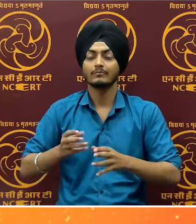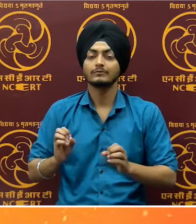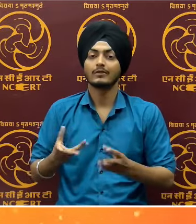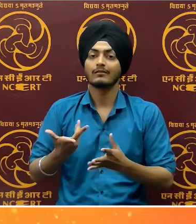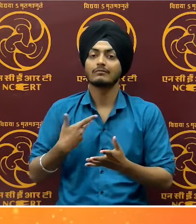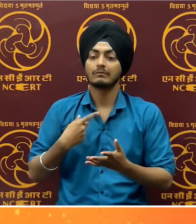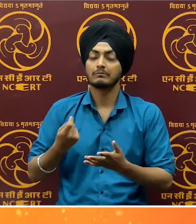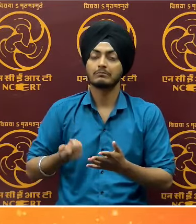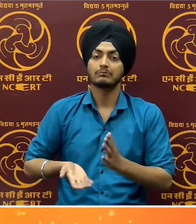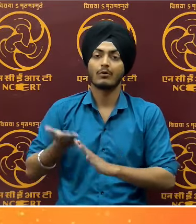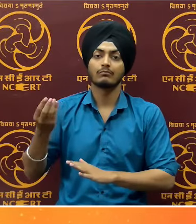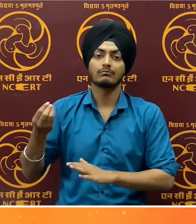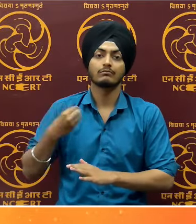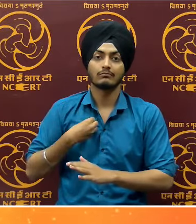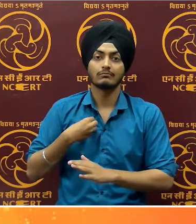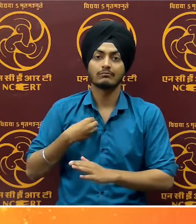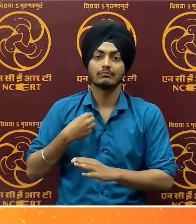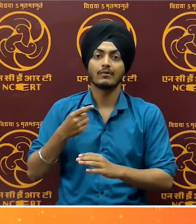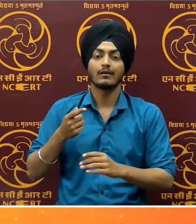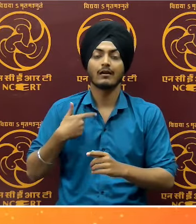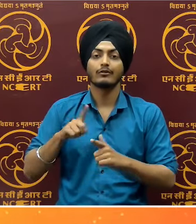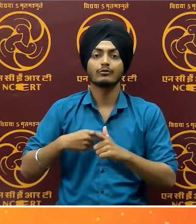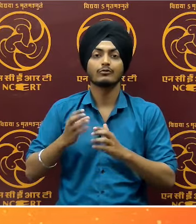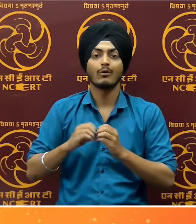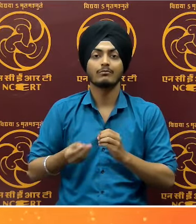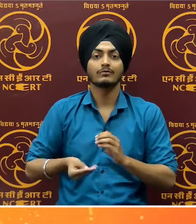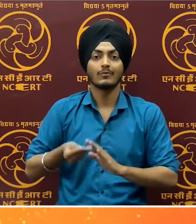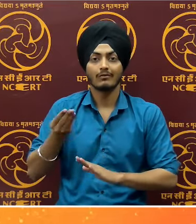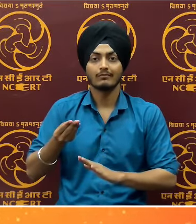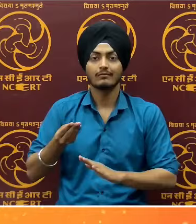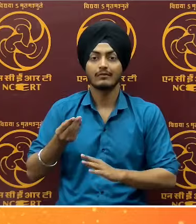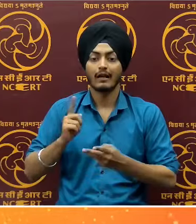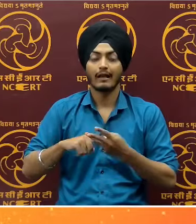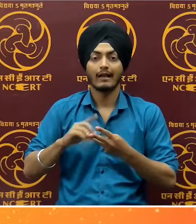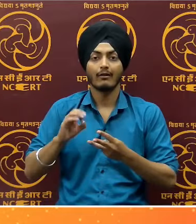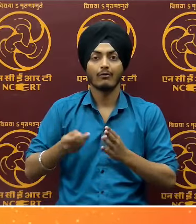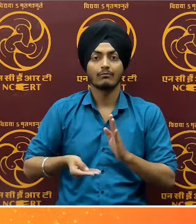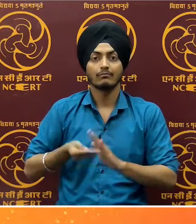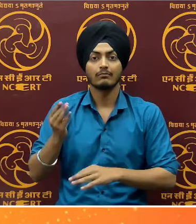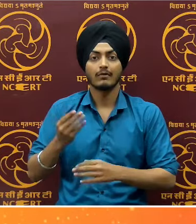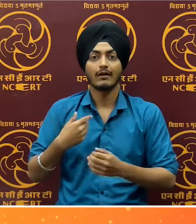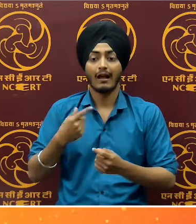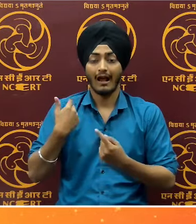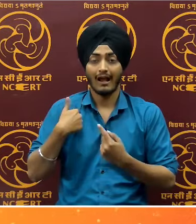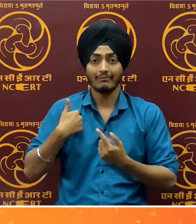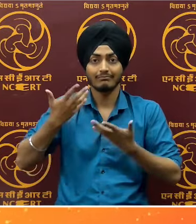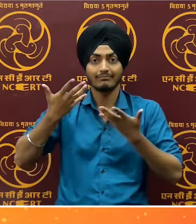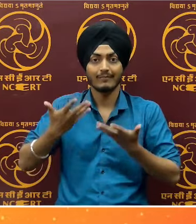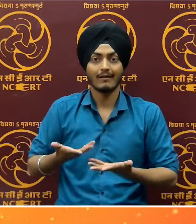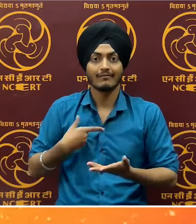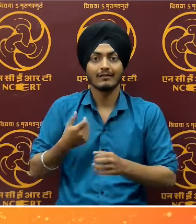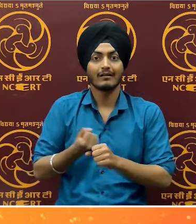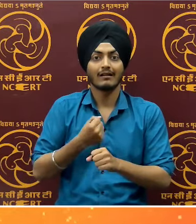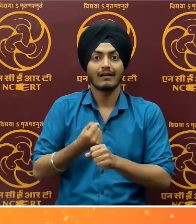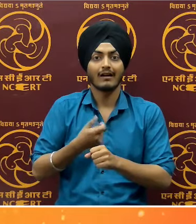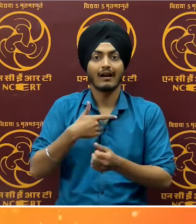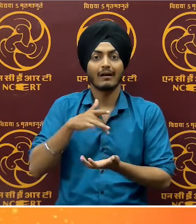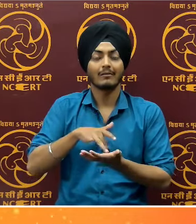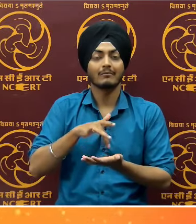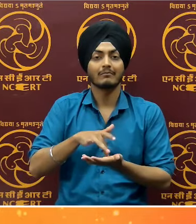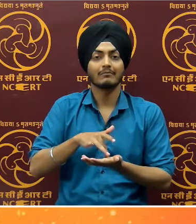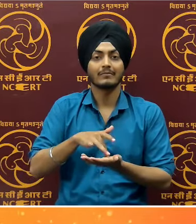extra income, job opportunities, economic independence, and that burden on working on the same piece of